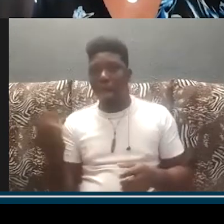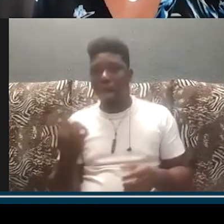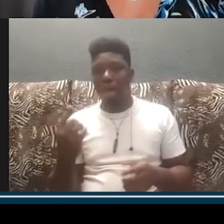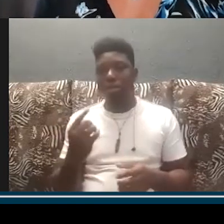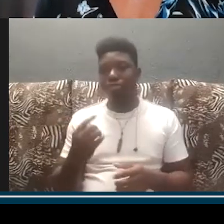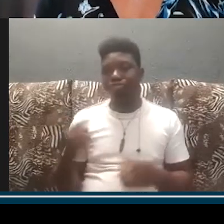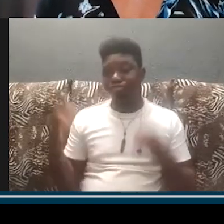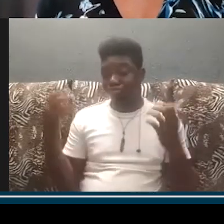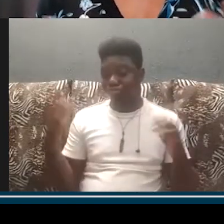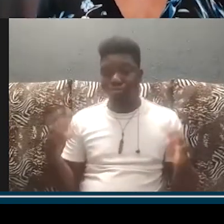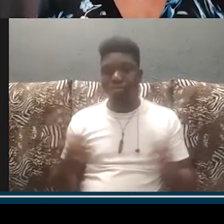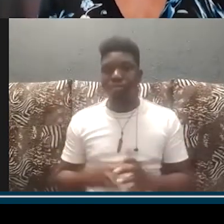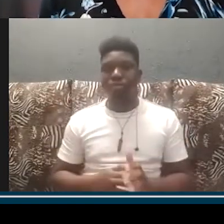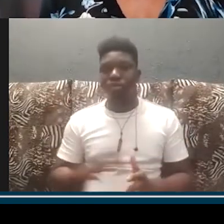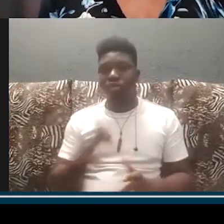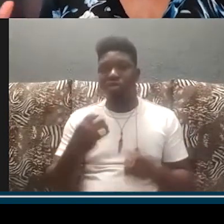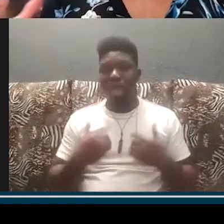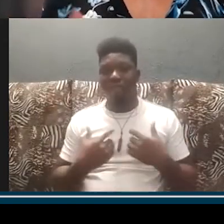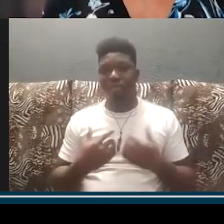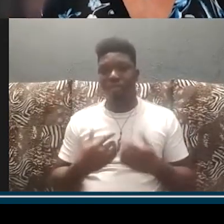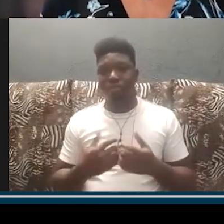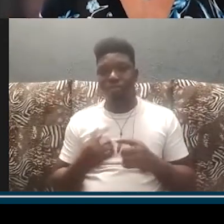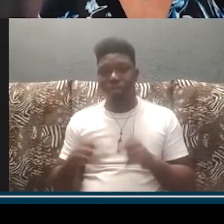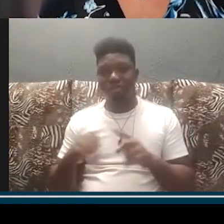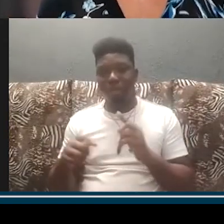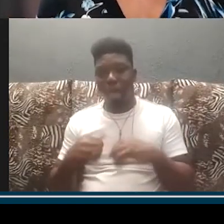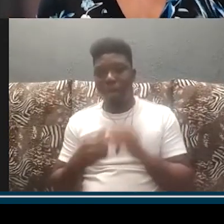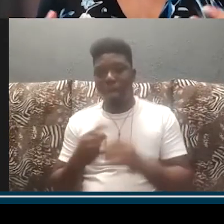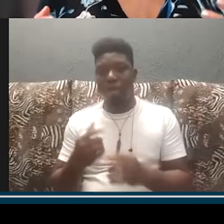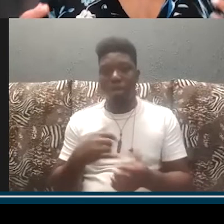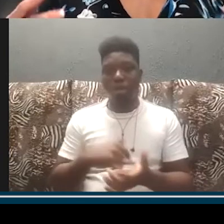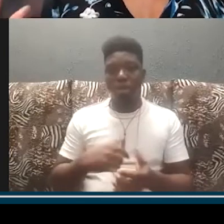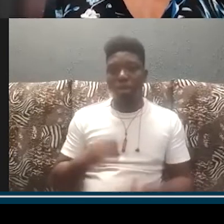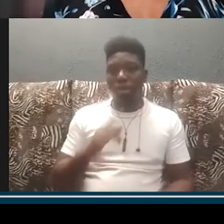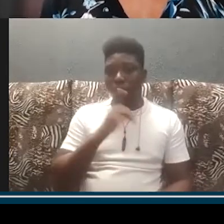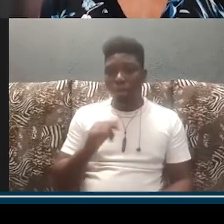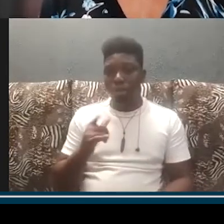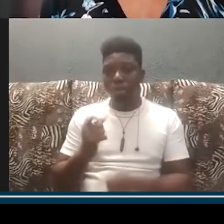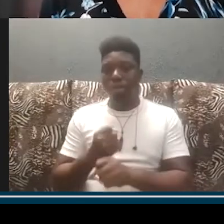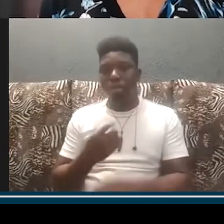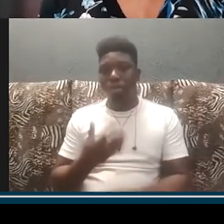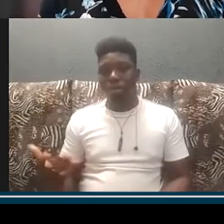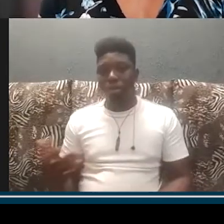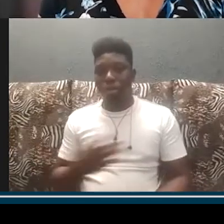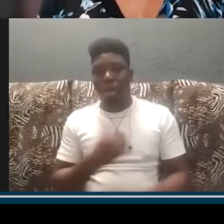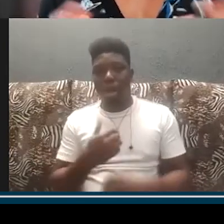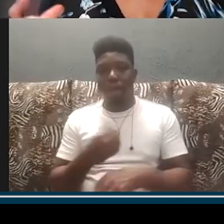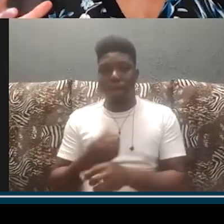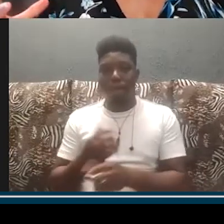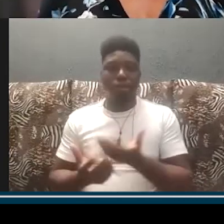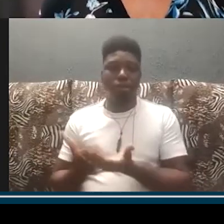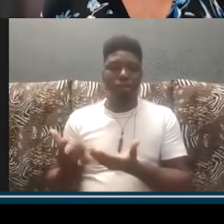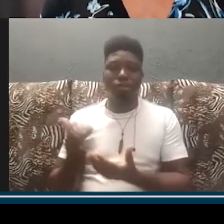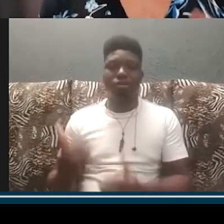see what's different about you. And it's really taking things and making it simple. Like people get,